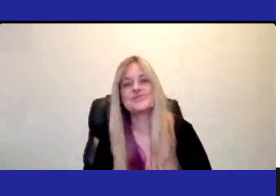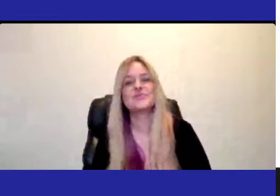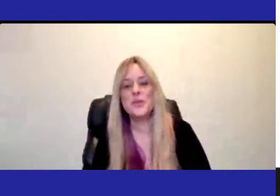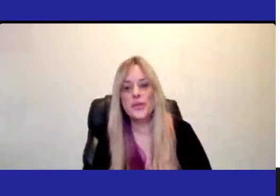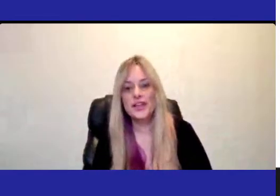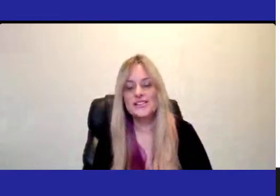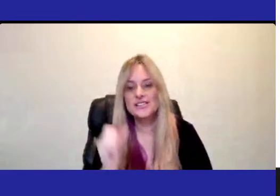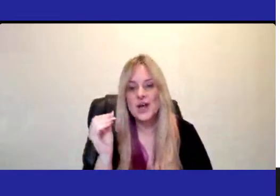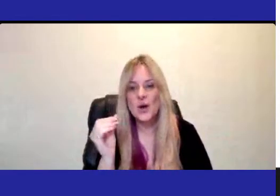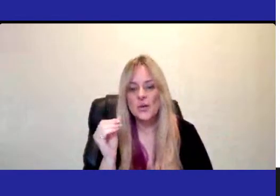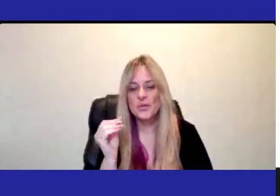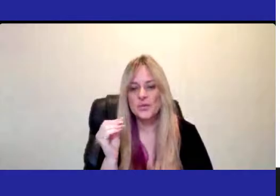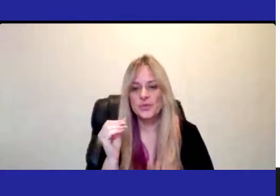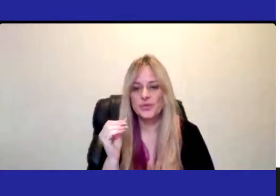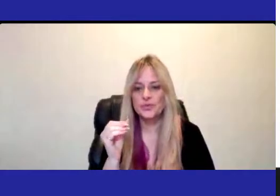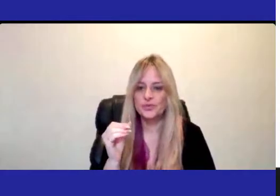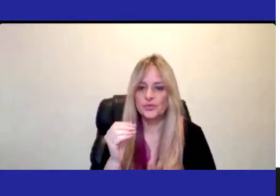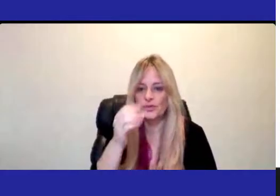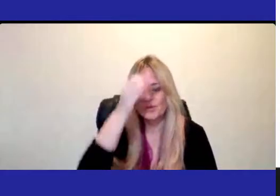So,